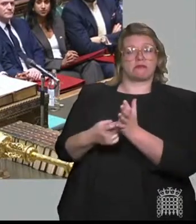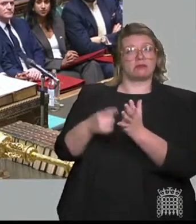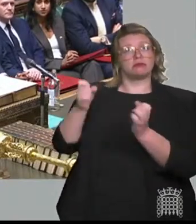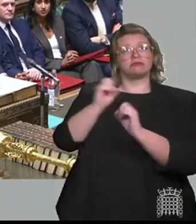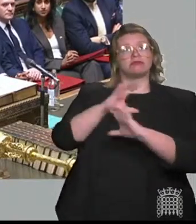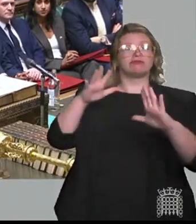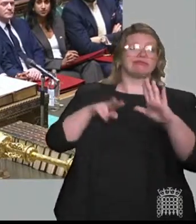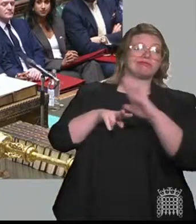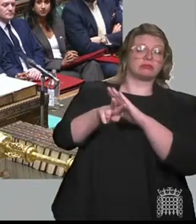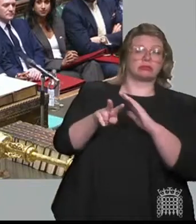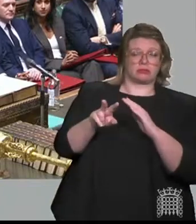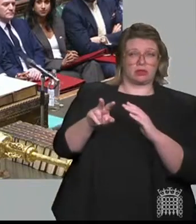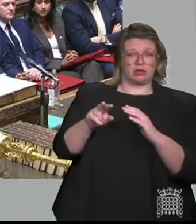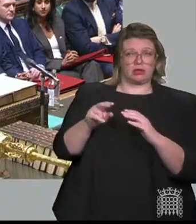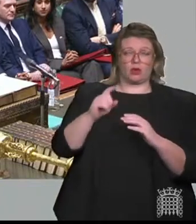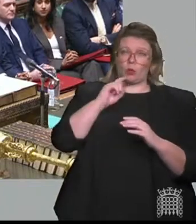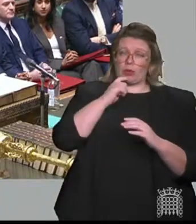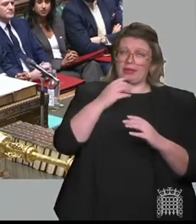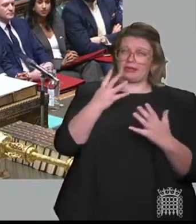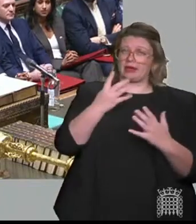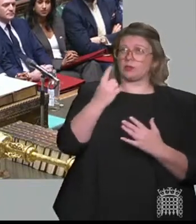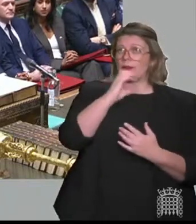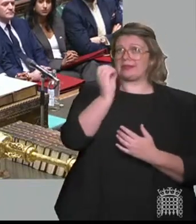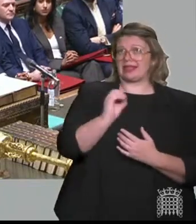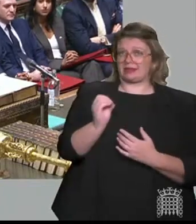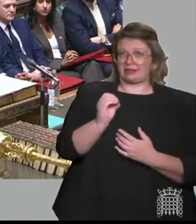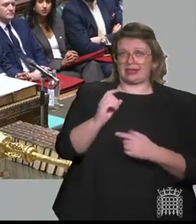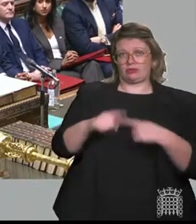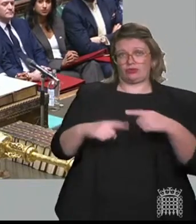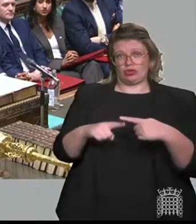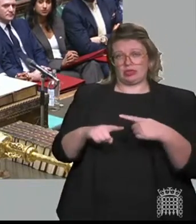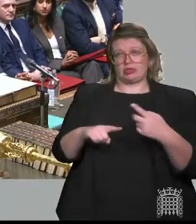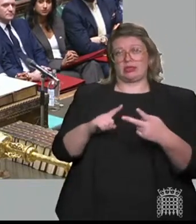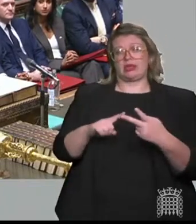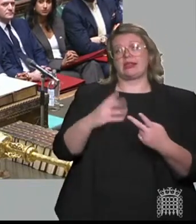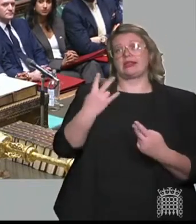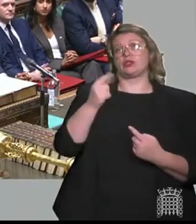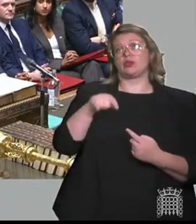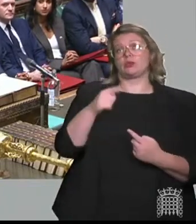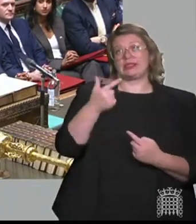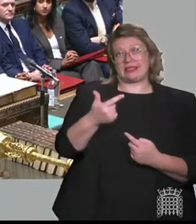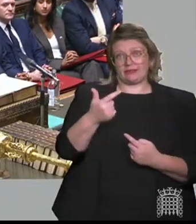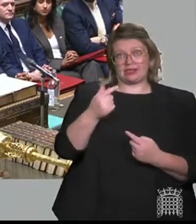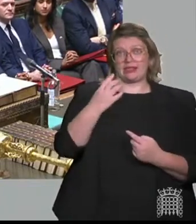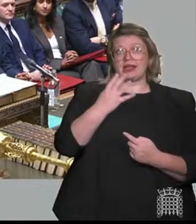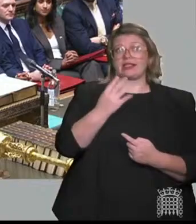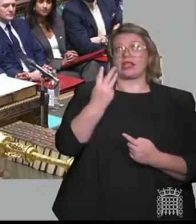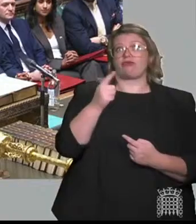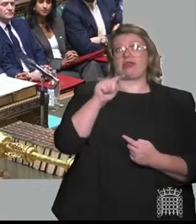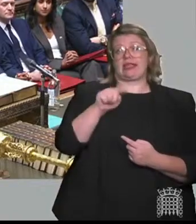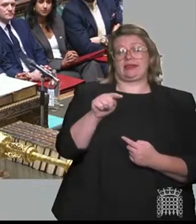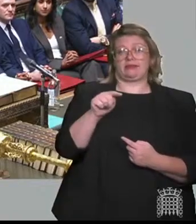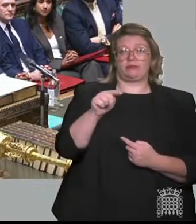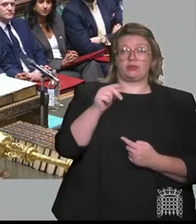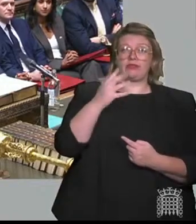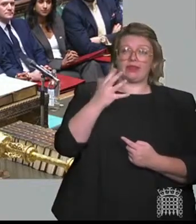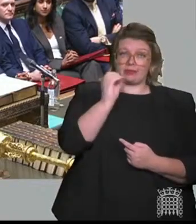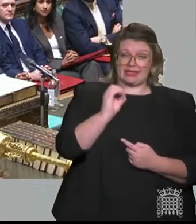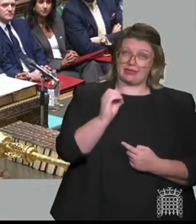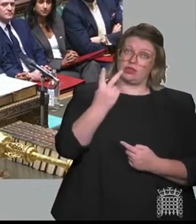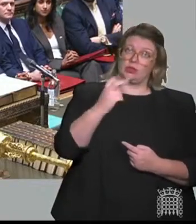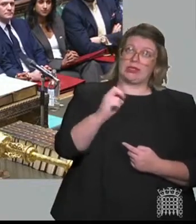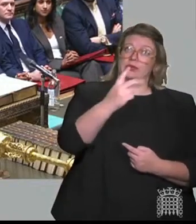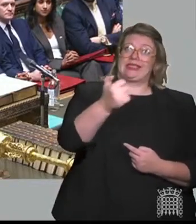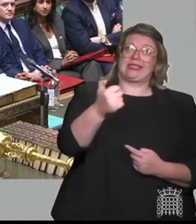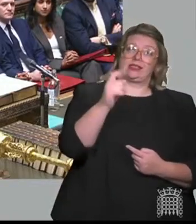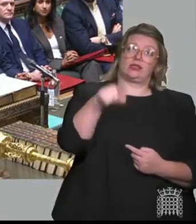debt will be 91.6% of GDP next year, 92.7% in 24-5, 93.2% in 26-7,